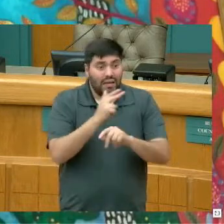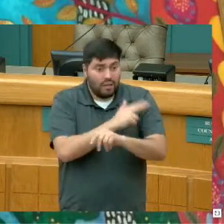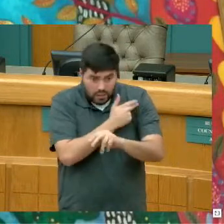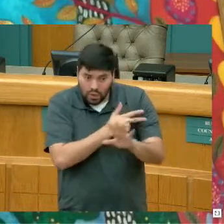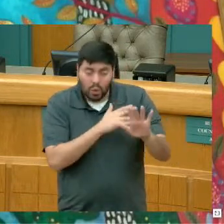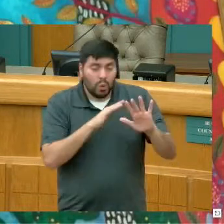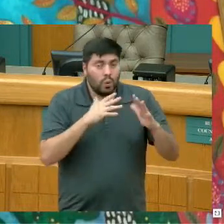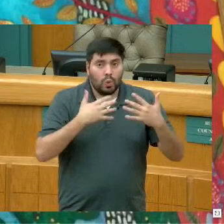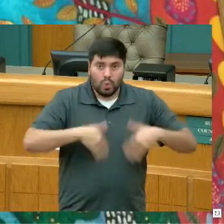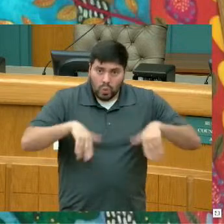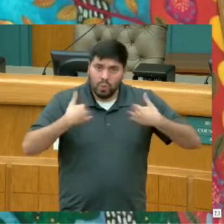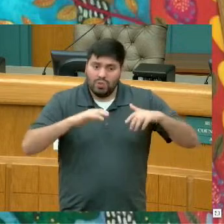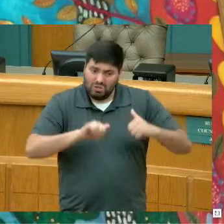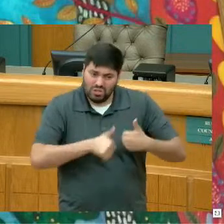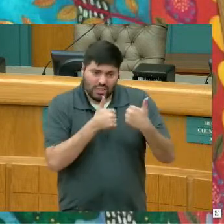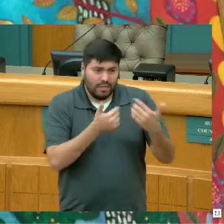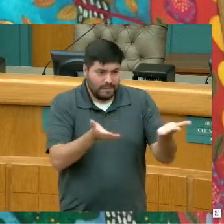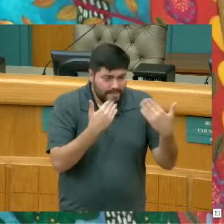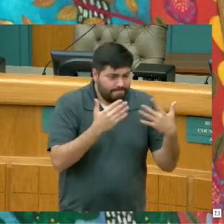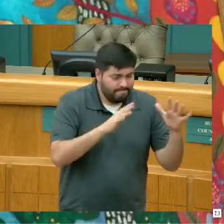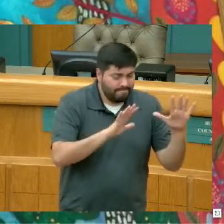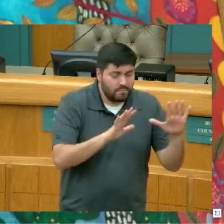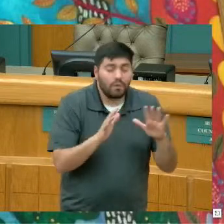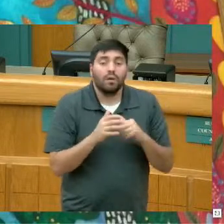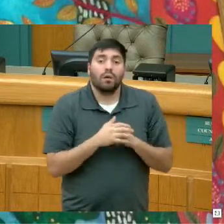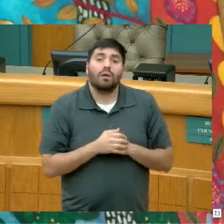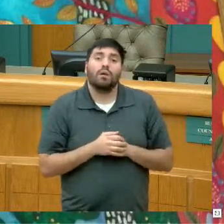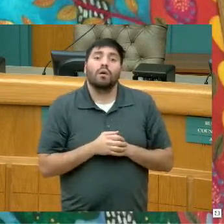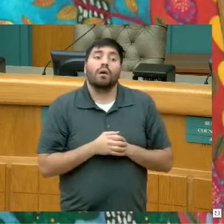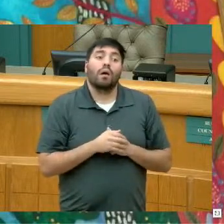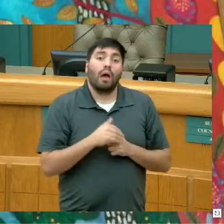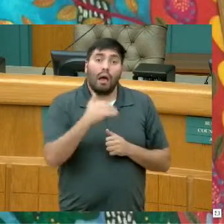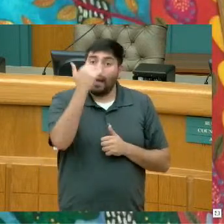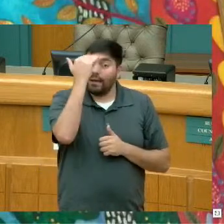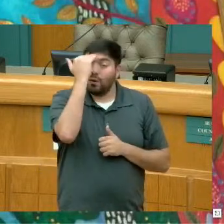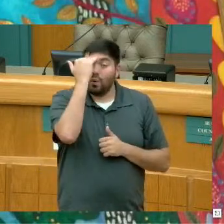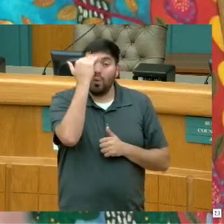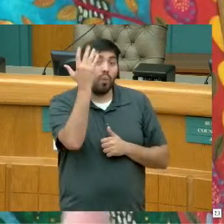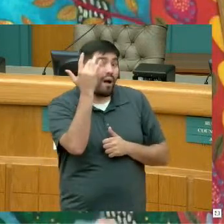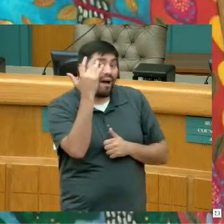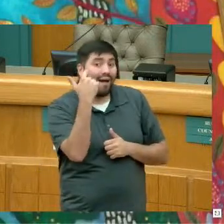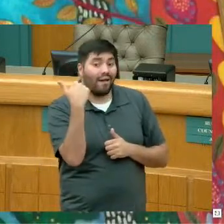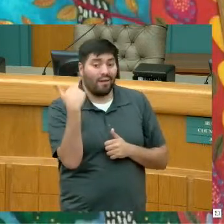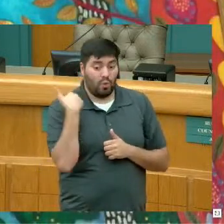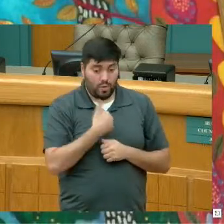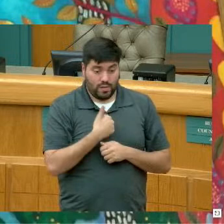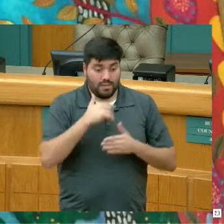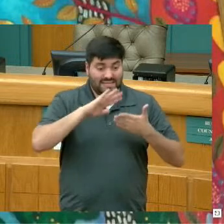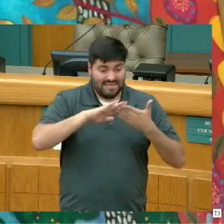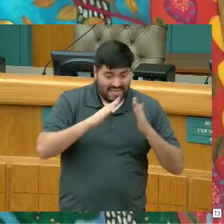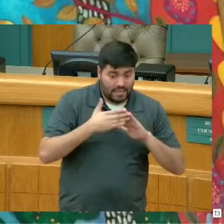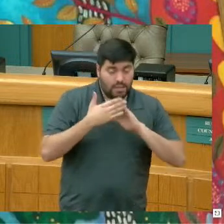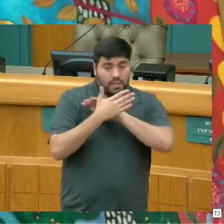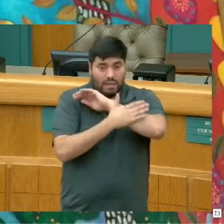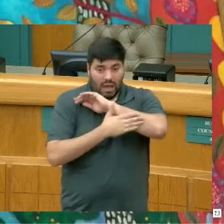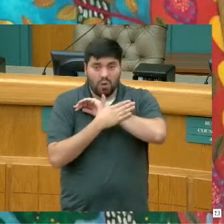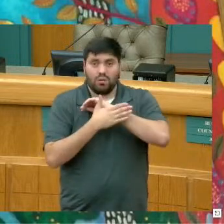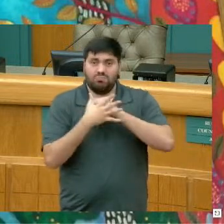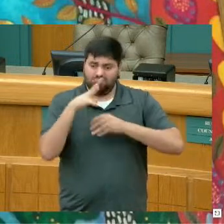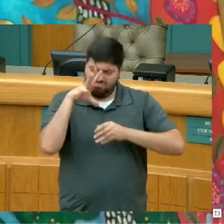hospitalized was greatly challenged. And I know this firsthand because we were the ones involved for the city and the